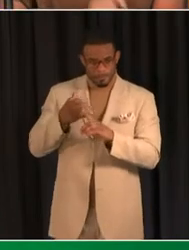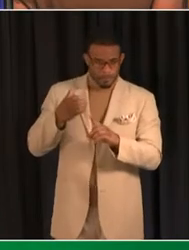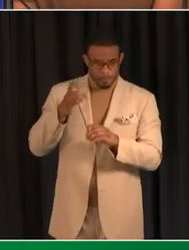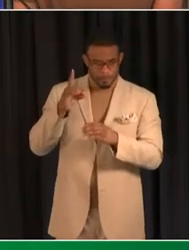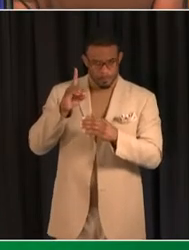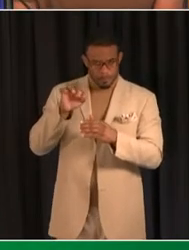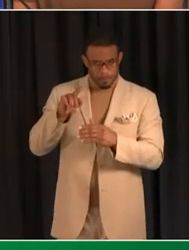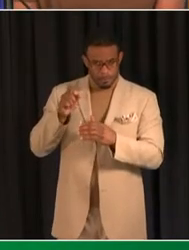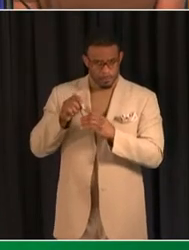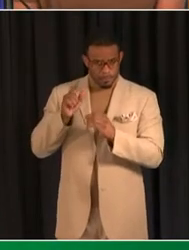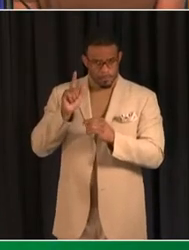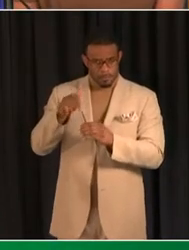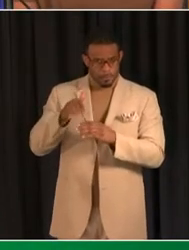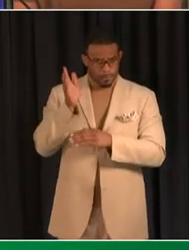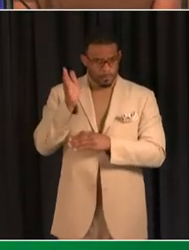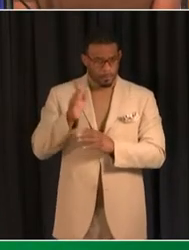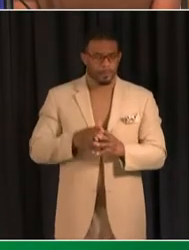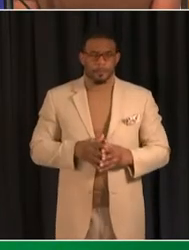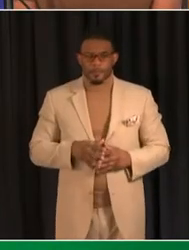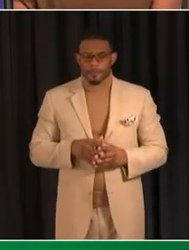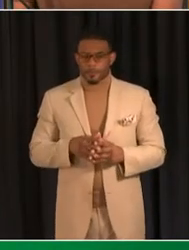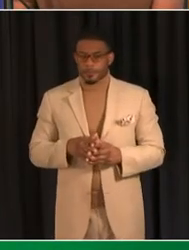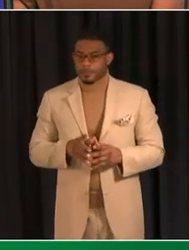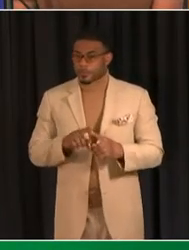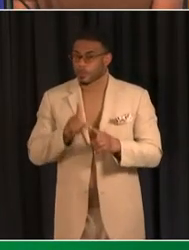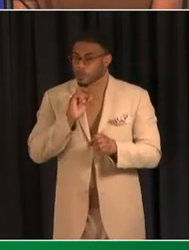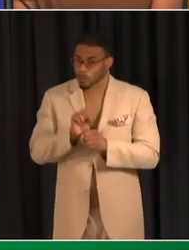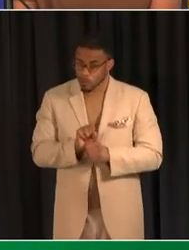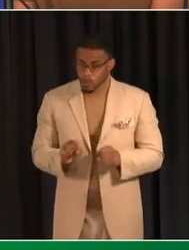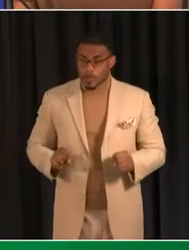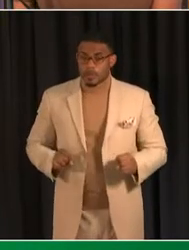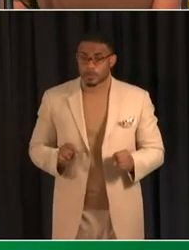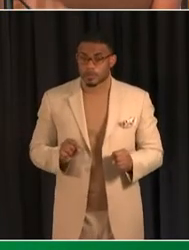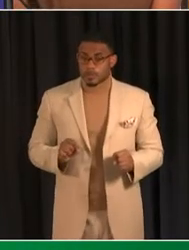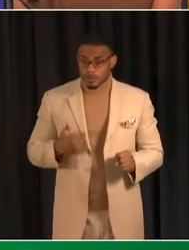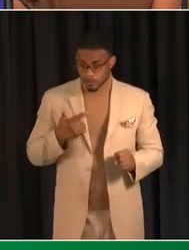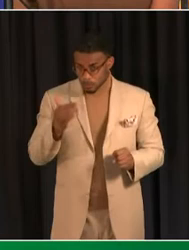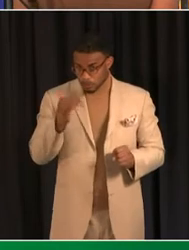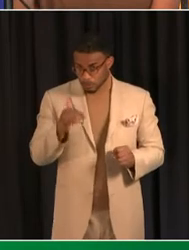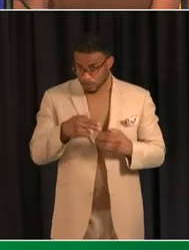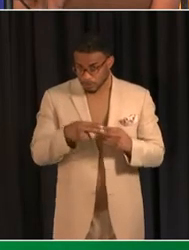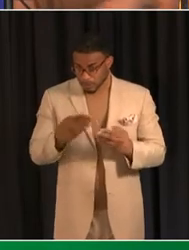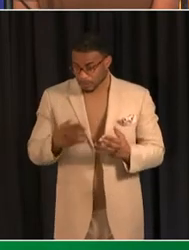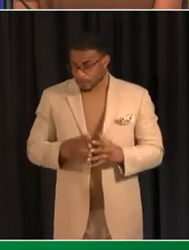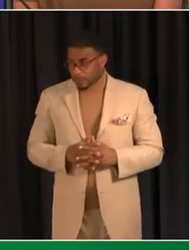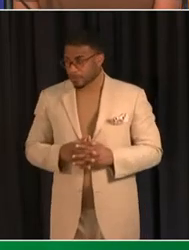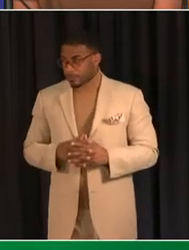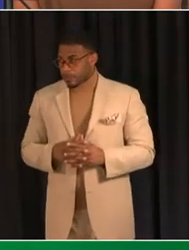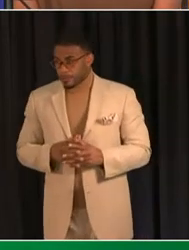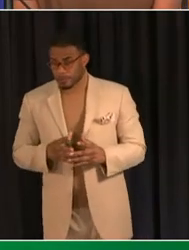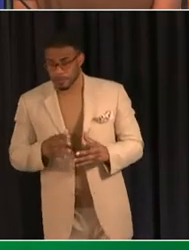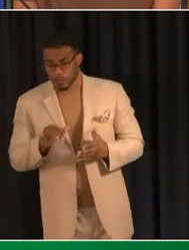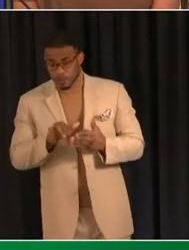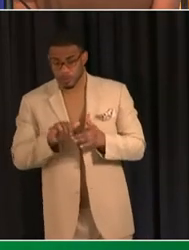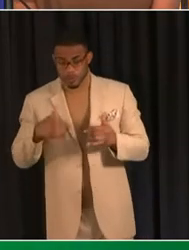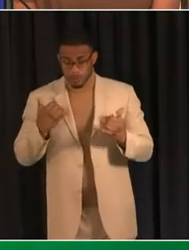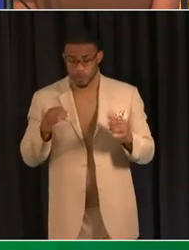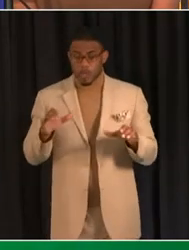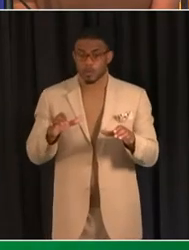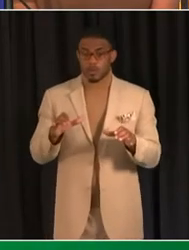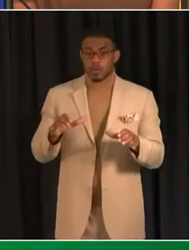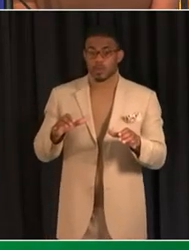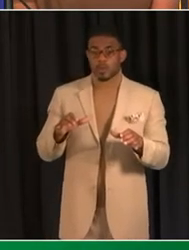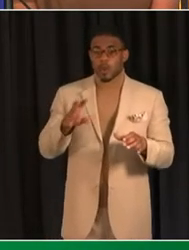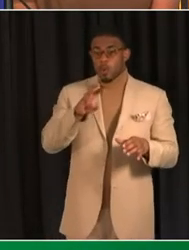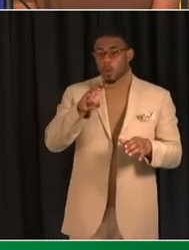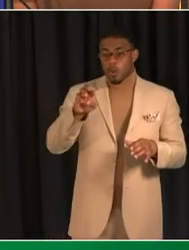bit more into that data a little bit further in the presentation. But really, and if you'll go to the next slide here, what WeWork has been trying